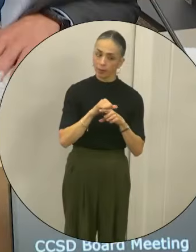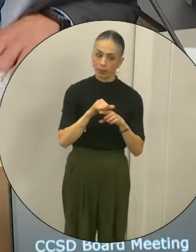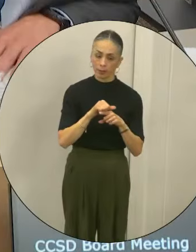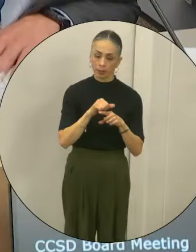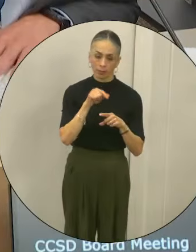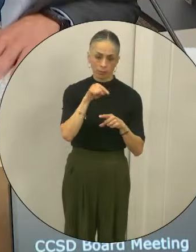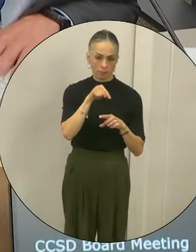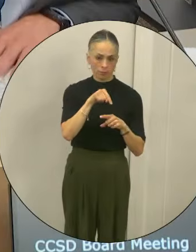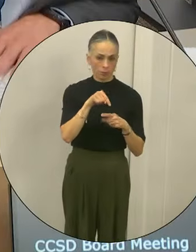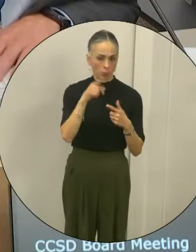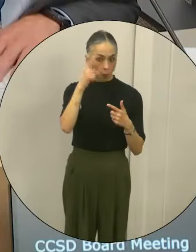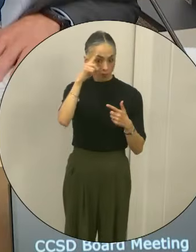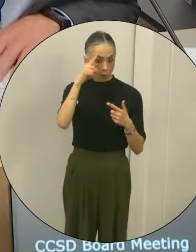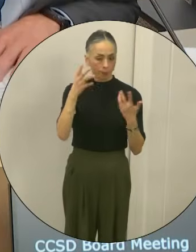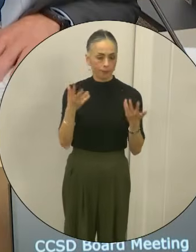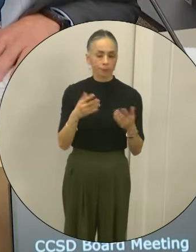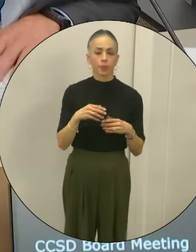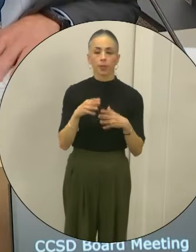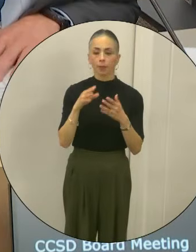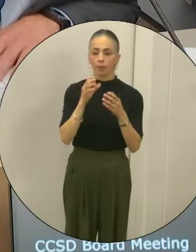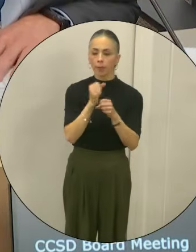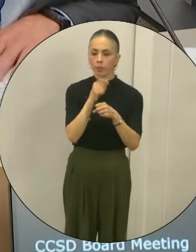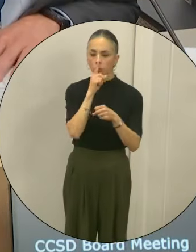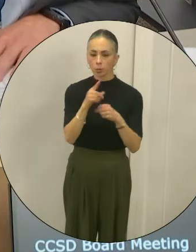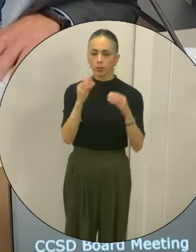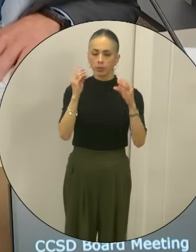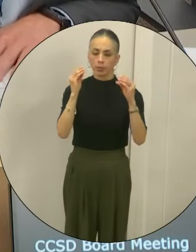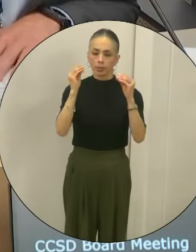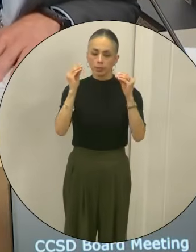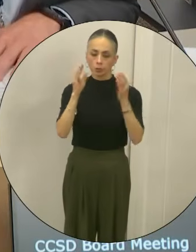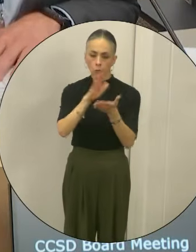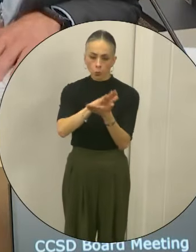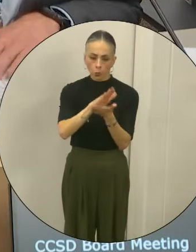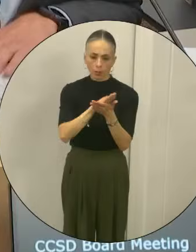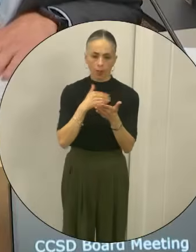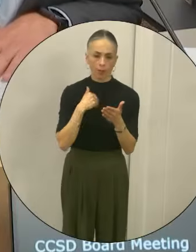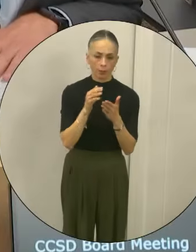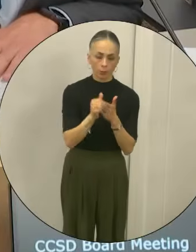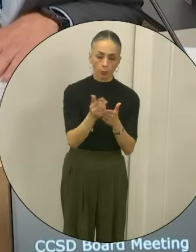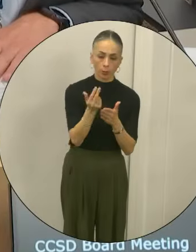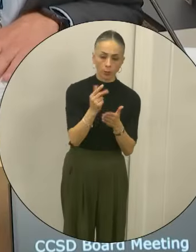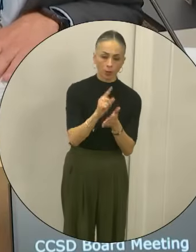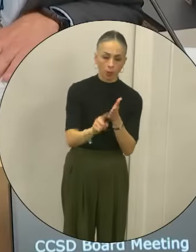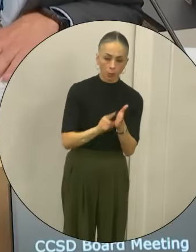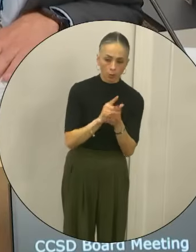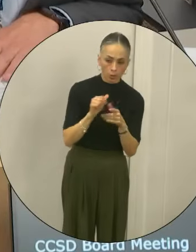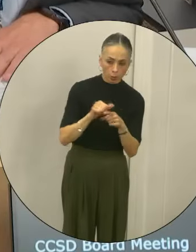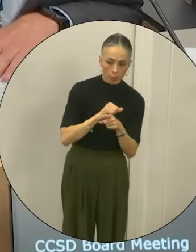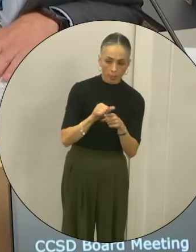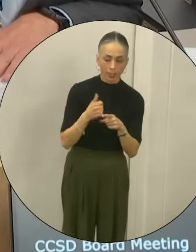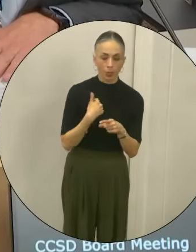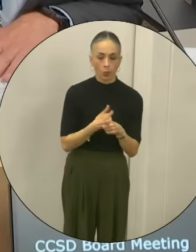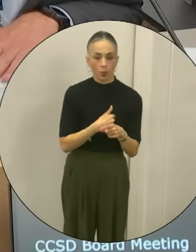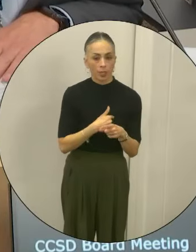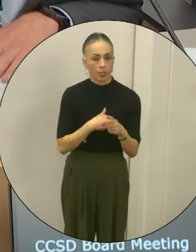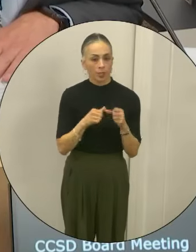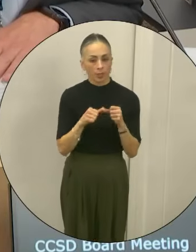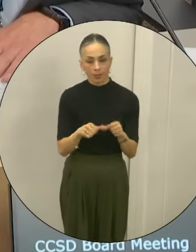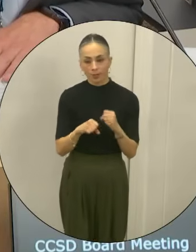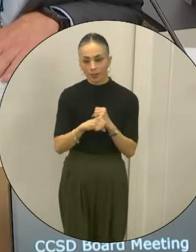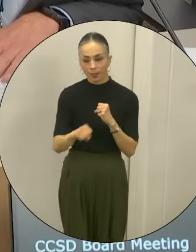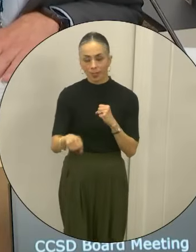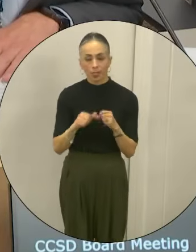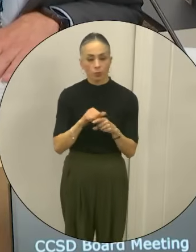ensuring that our schools have restorative leadership team. They got the 13-hour training We extended that training